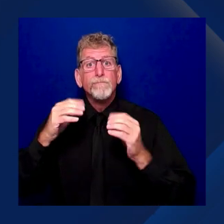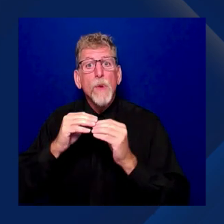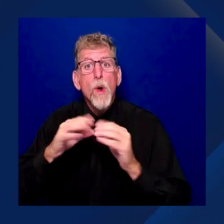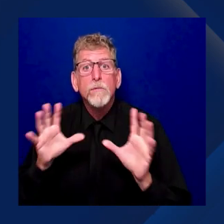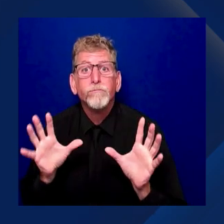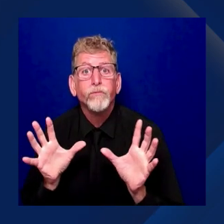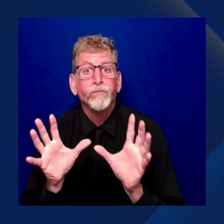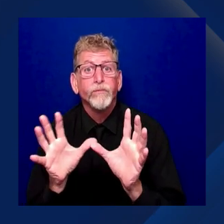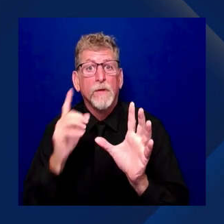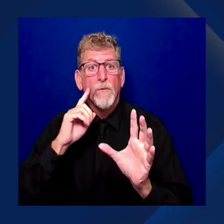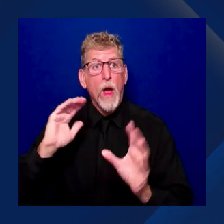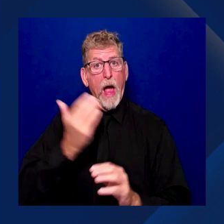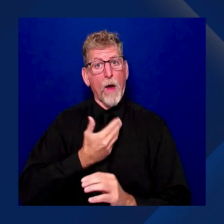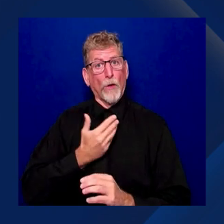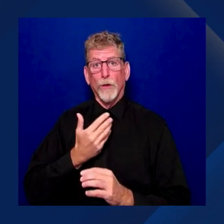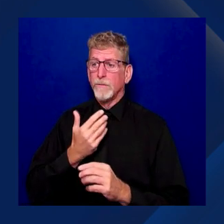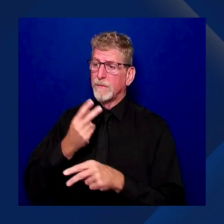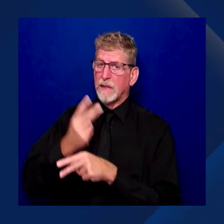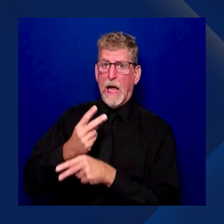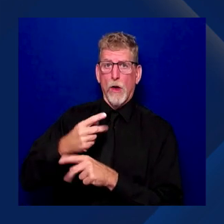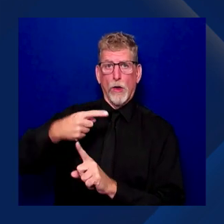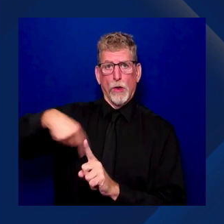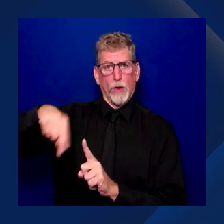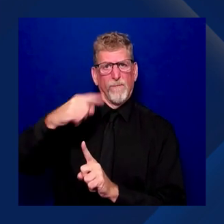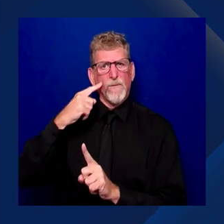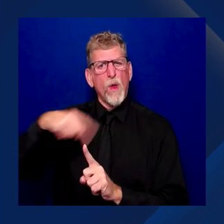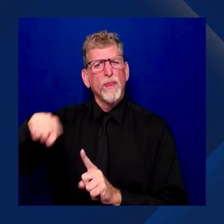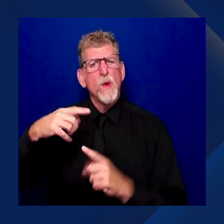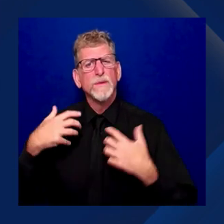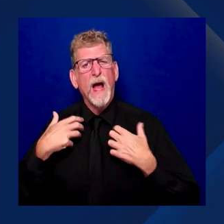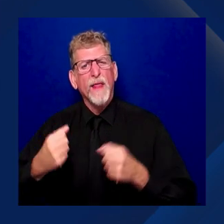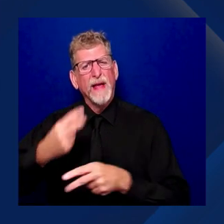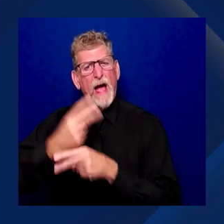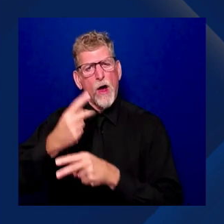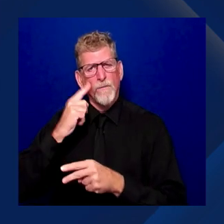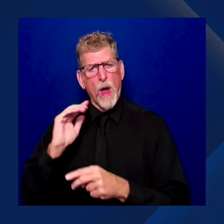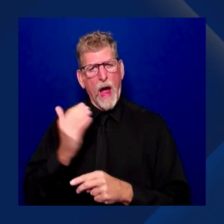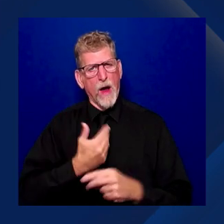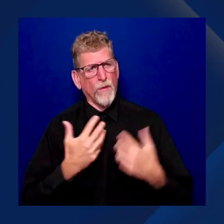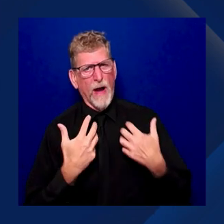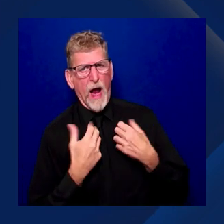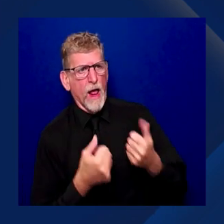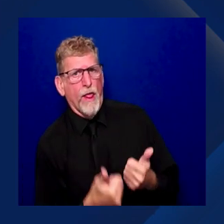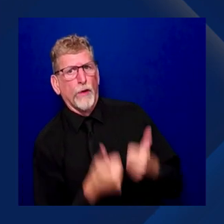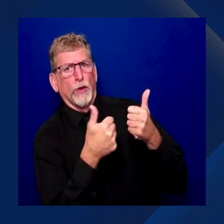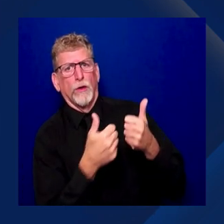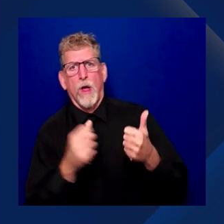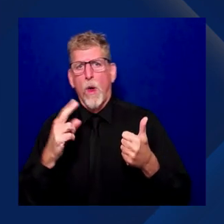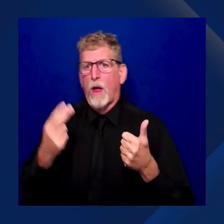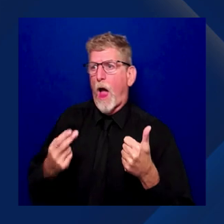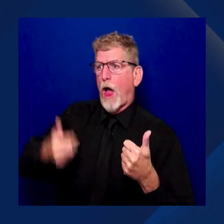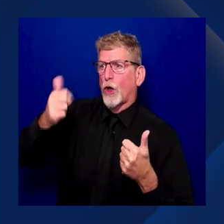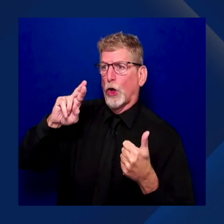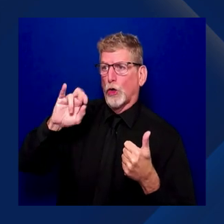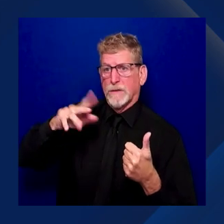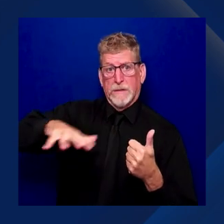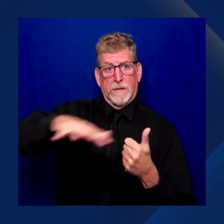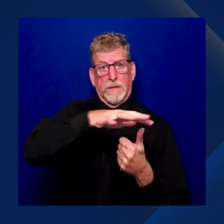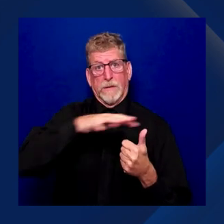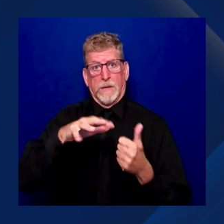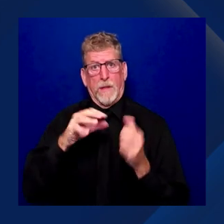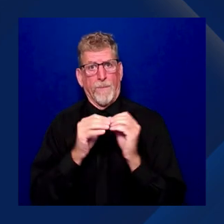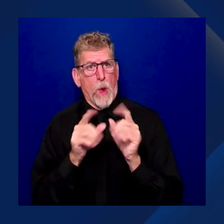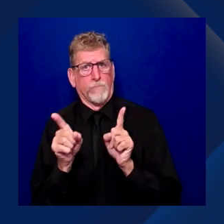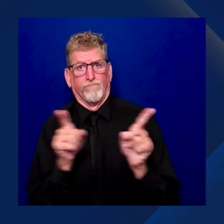healthy, low-risk people should be very different than healthcare for high-risk people. The answer cannot be found in a